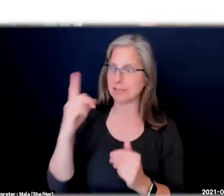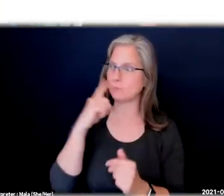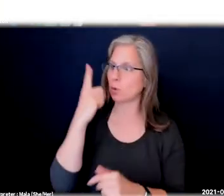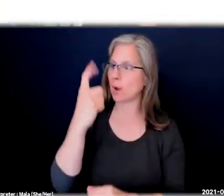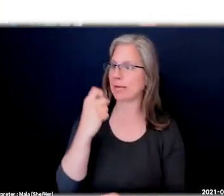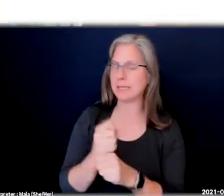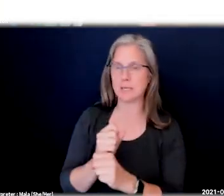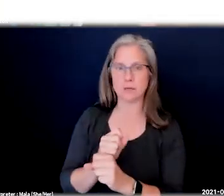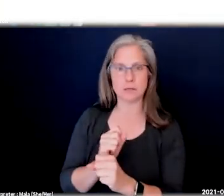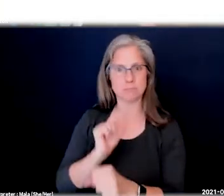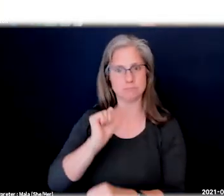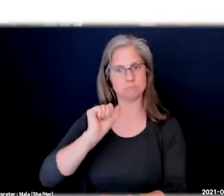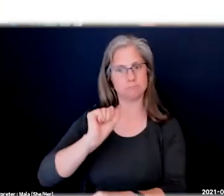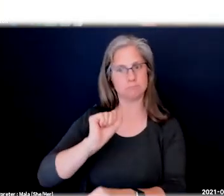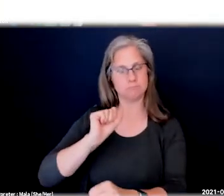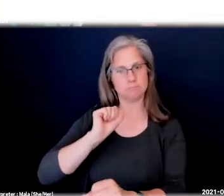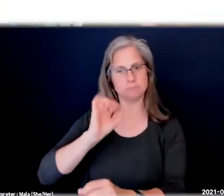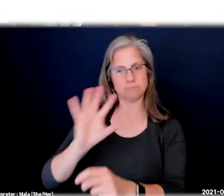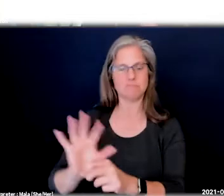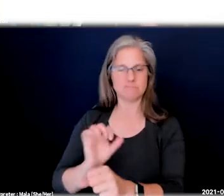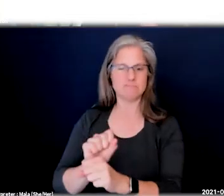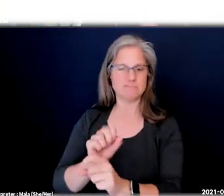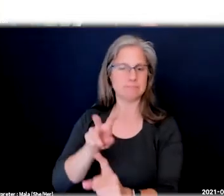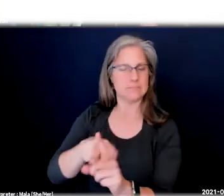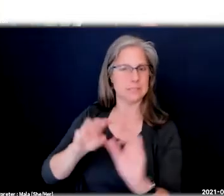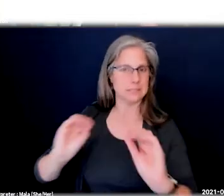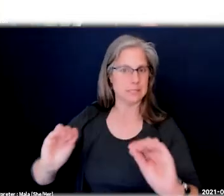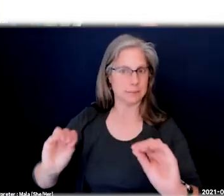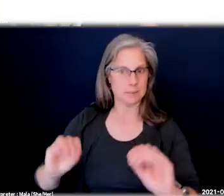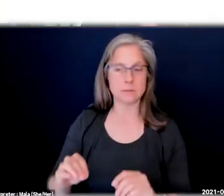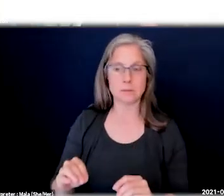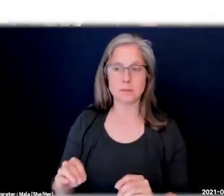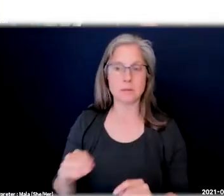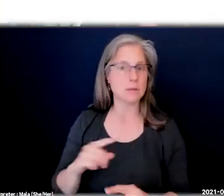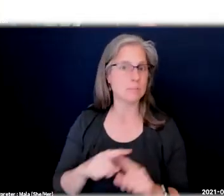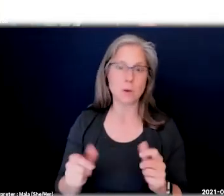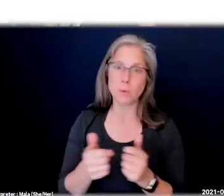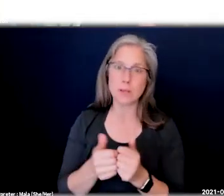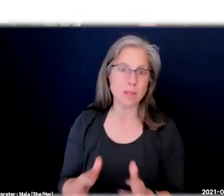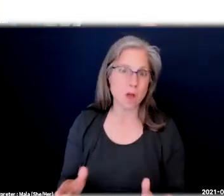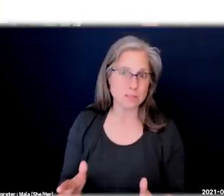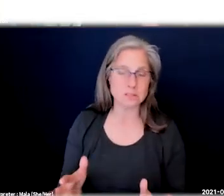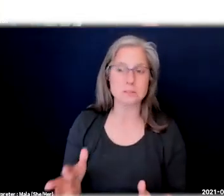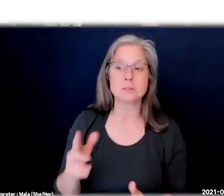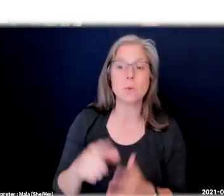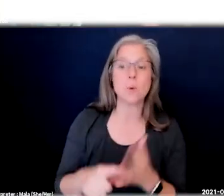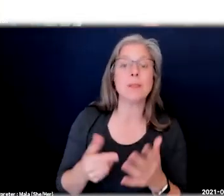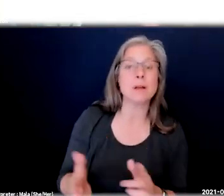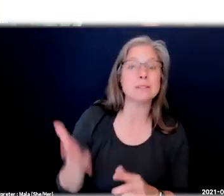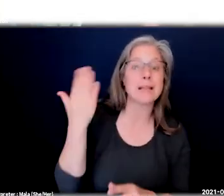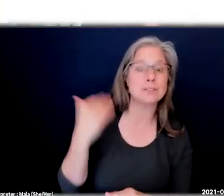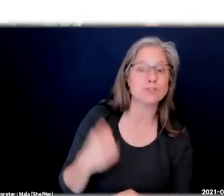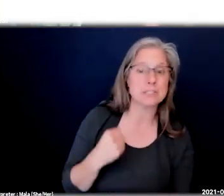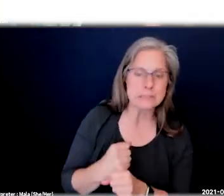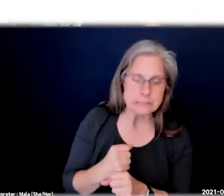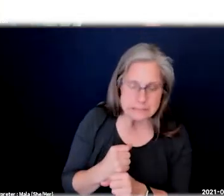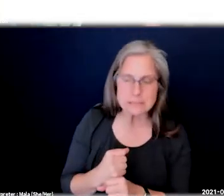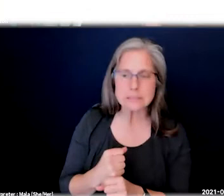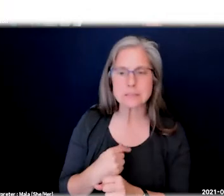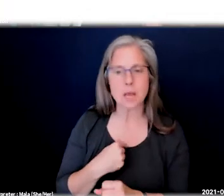assignment, right, to help what we lost this past year. So I like to really